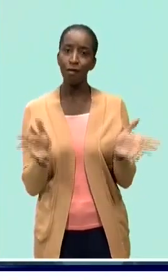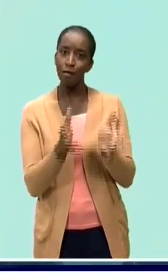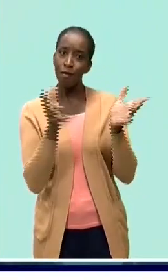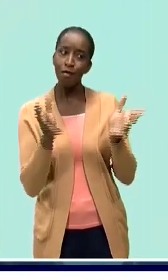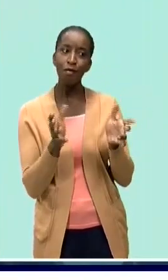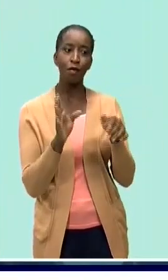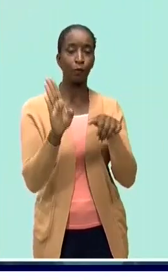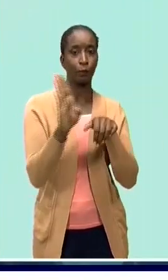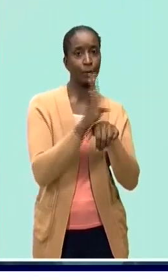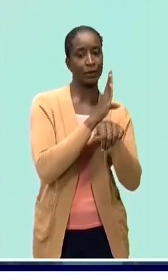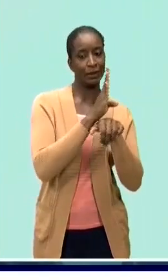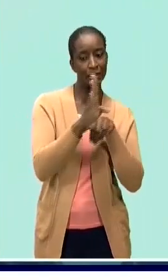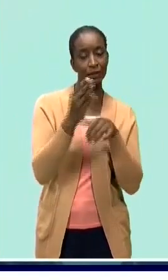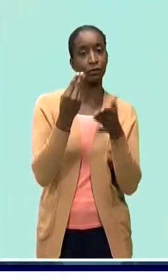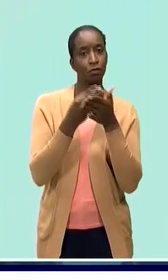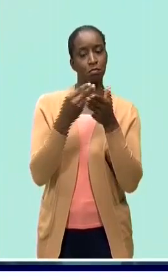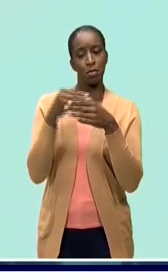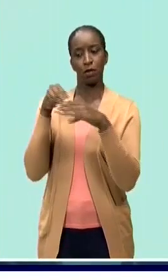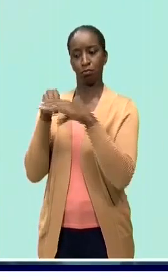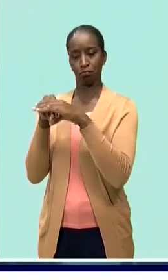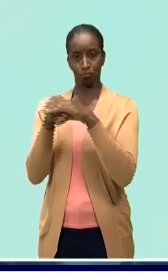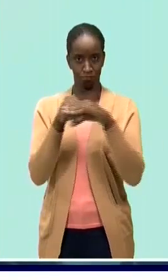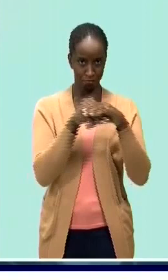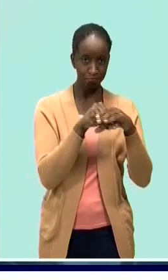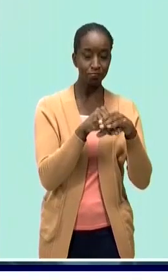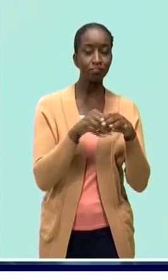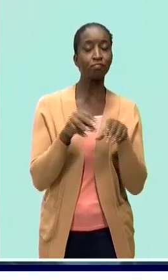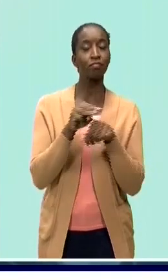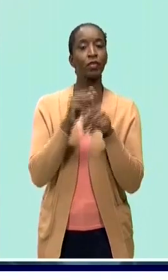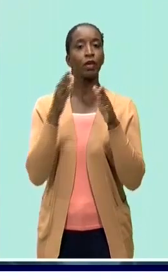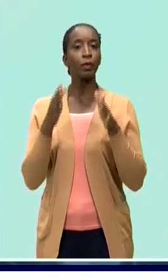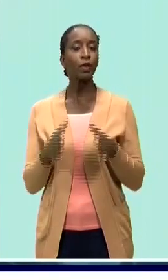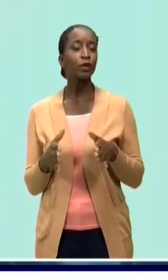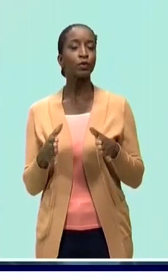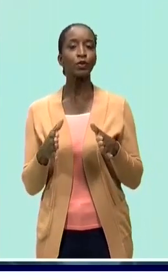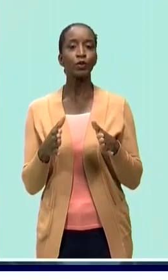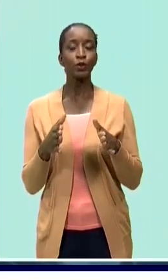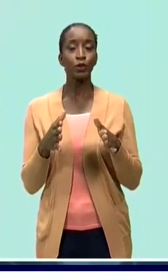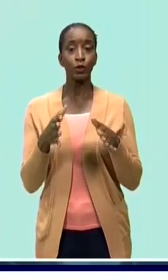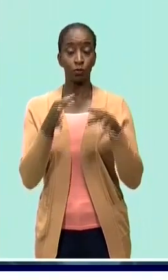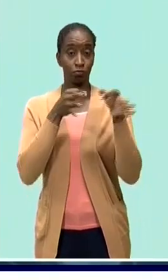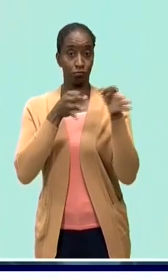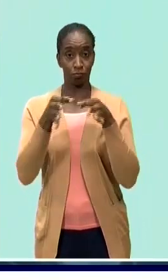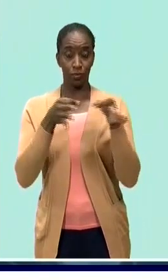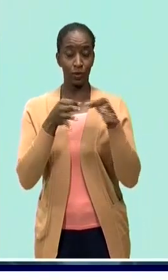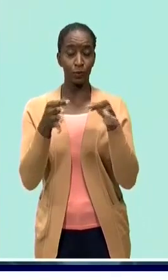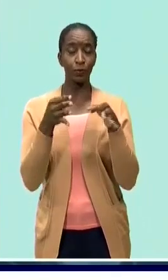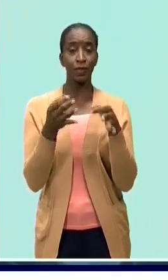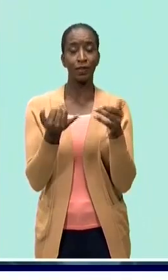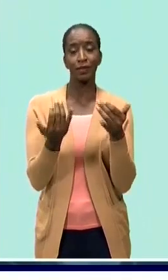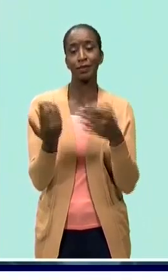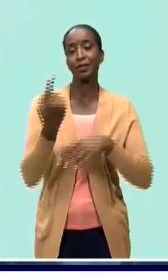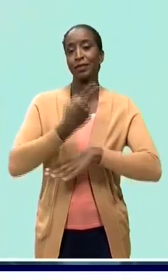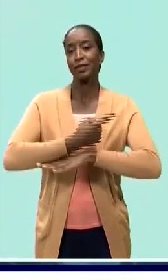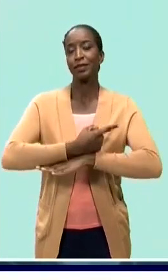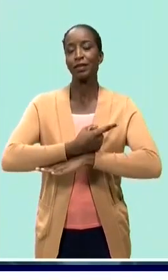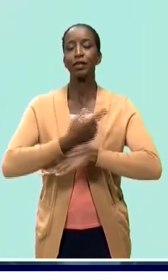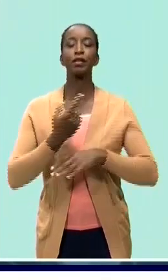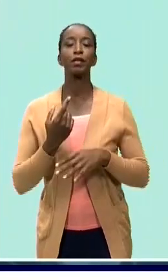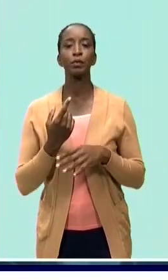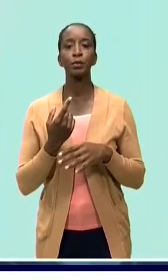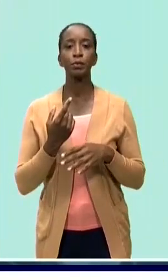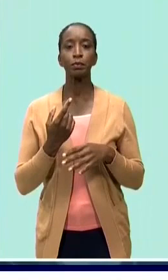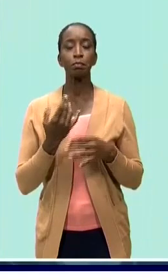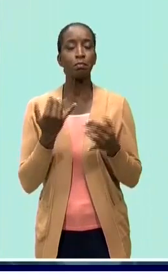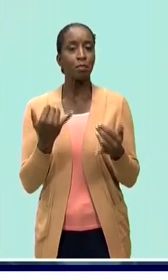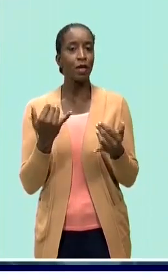investor confidence. Minister in the Ministry of Finance, Ryan Strachan, made the announcement today at a post-cabinet briefing. And joining us to tell